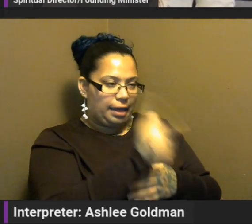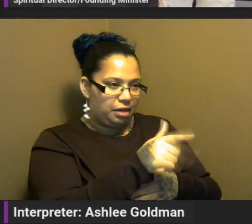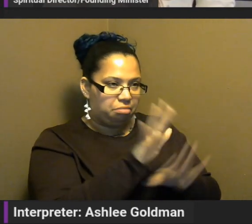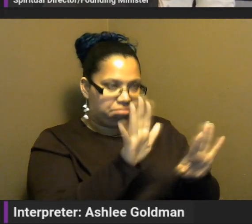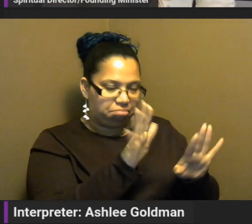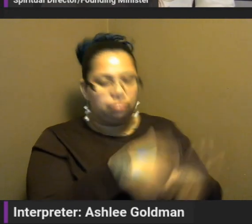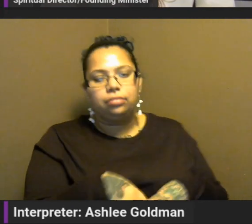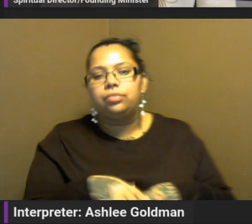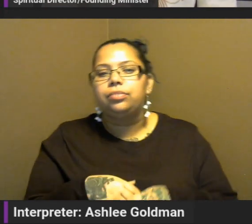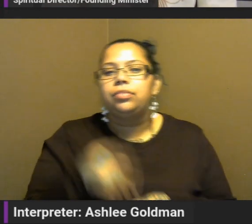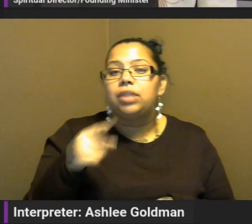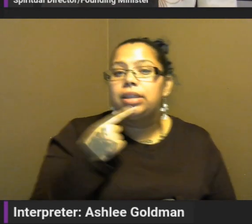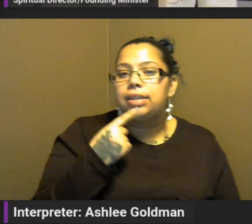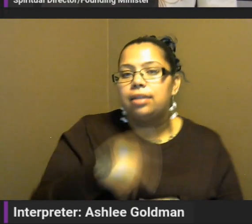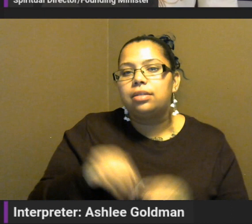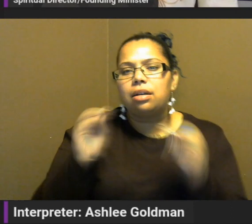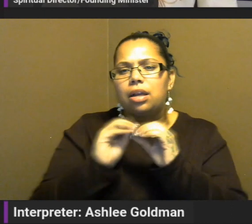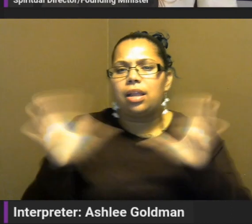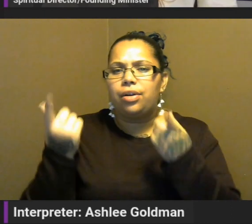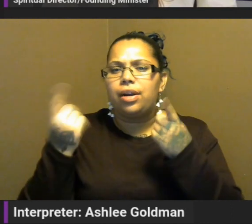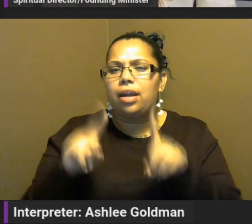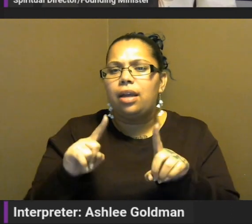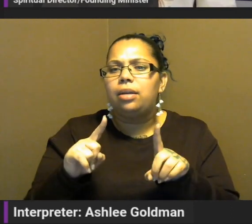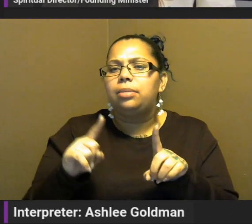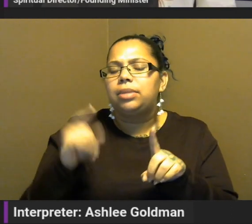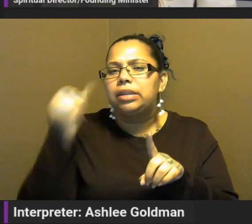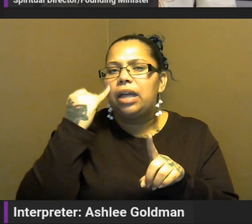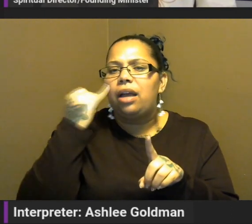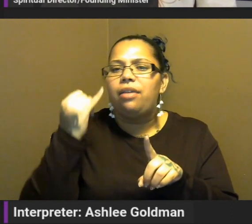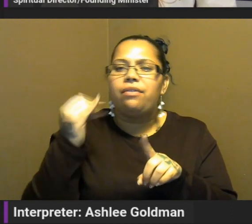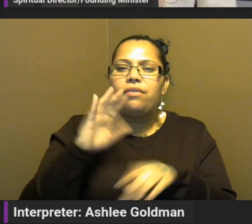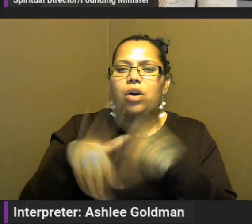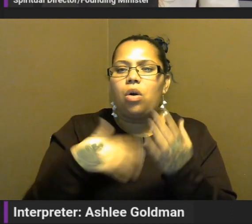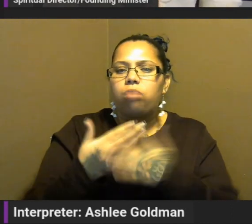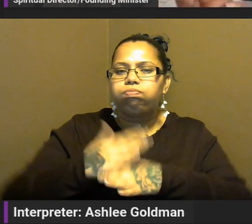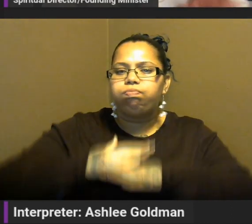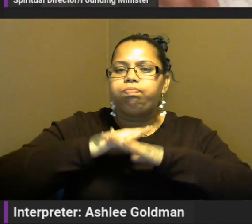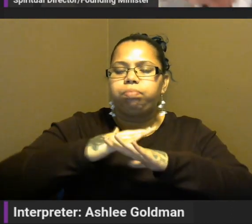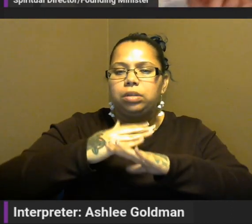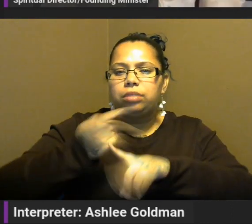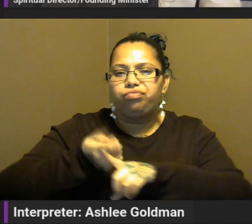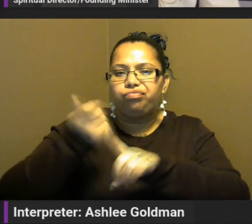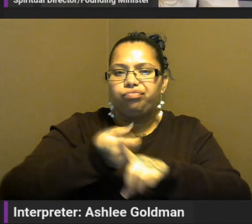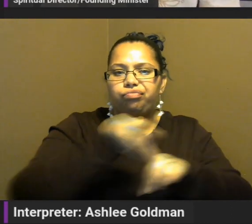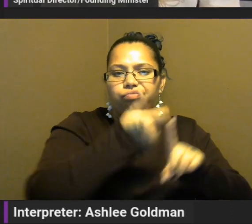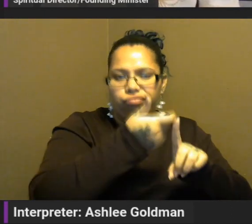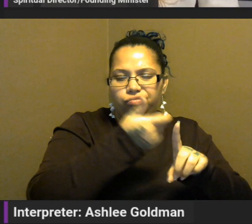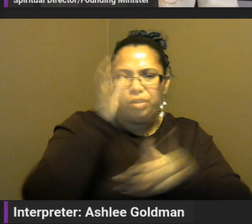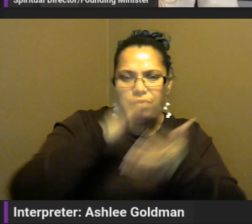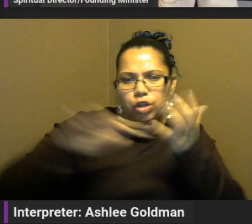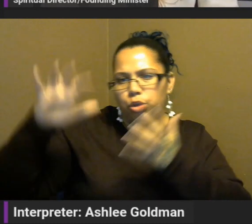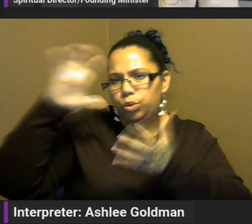barriers, confusion, distractions, amusements, and excuses that get in the way of what